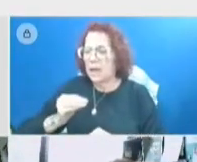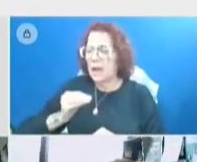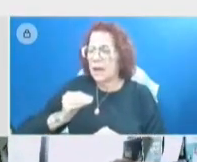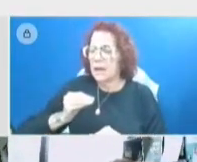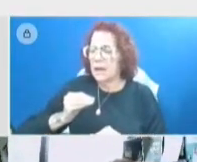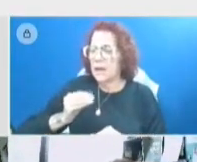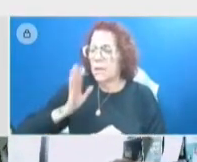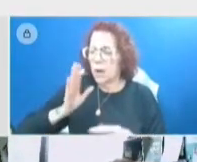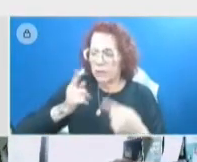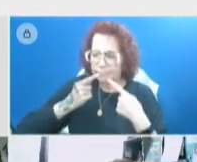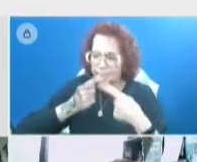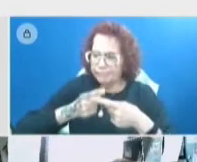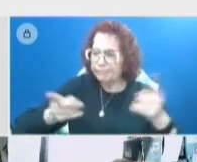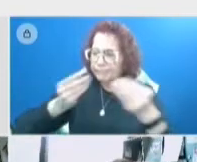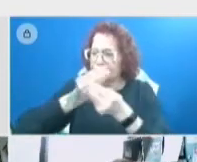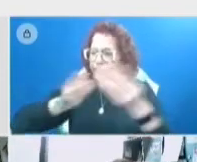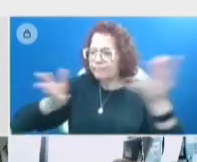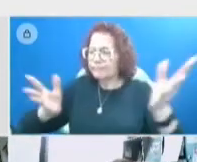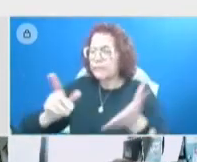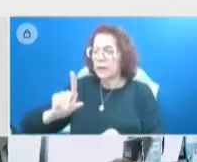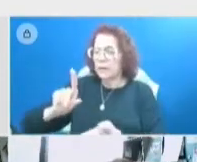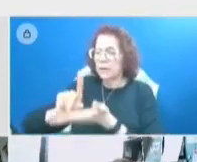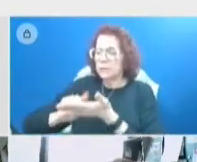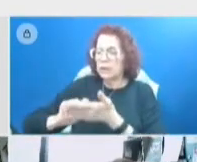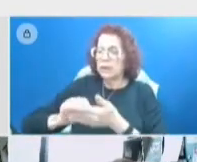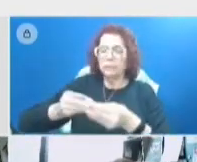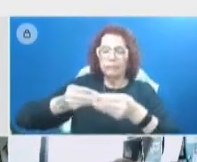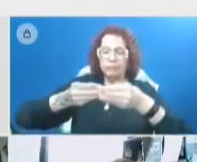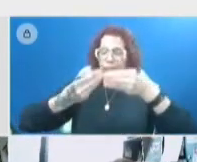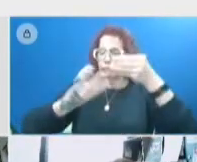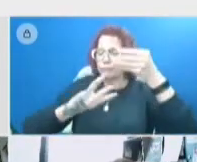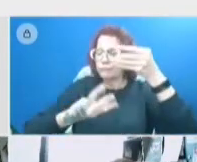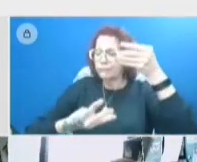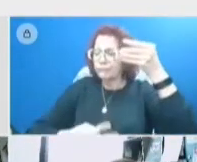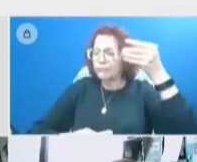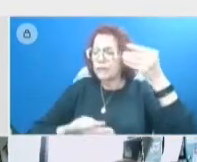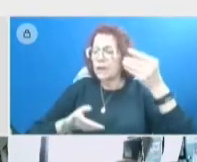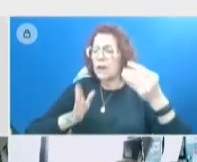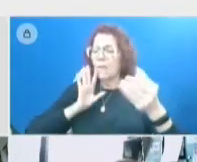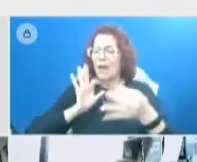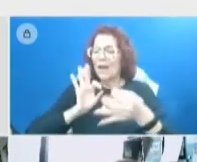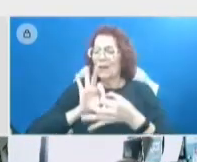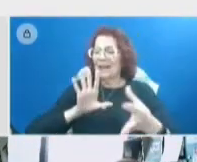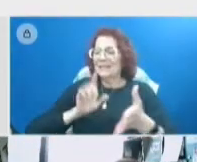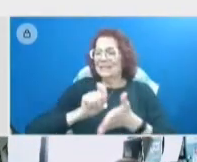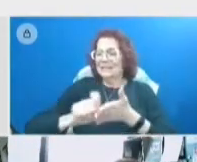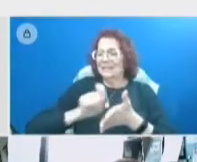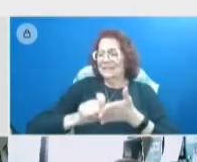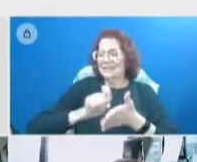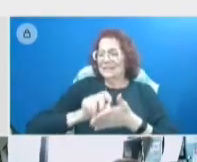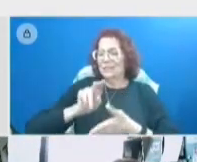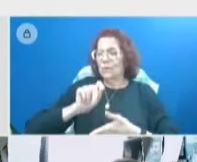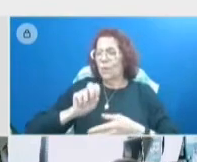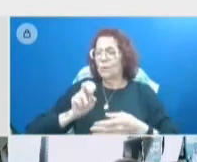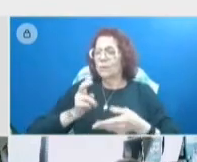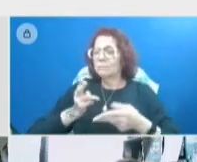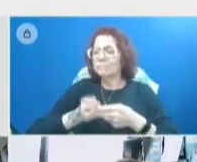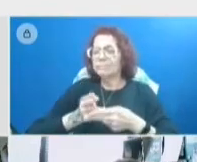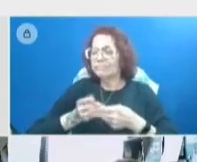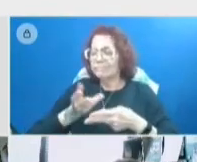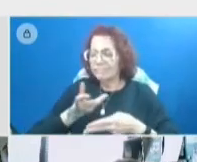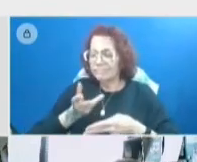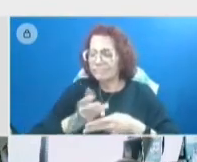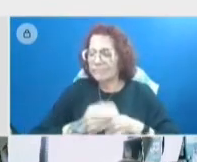updates to the site under a section called release notes to inform the users of what changes have been made over the past